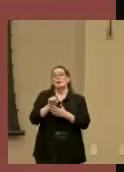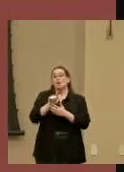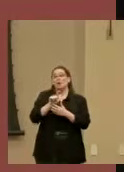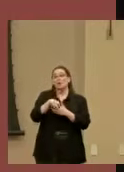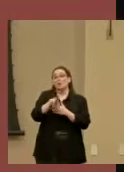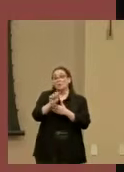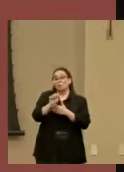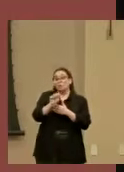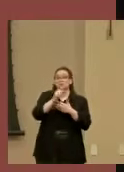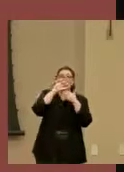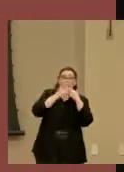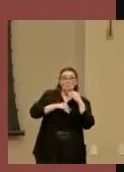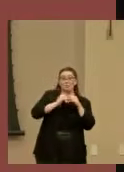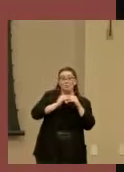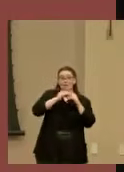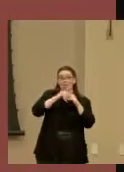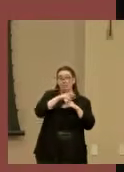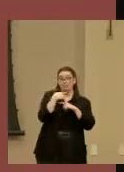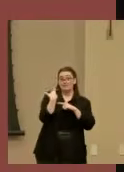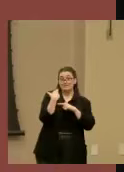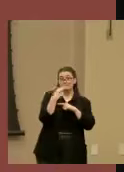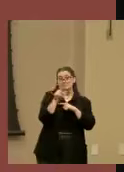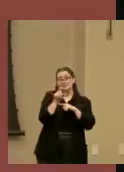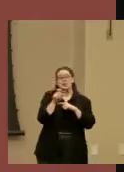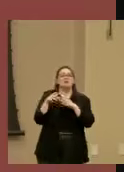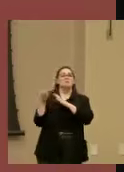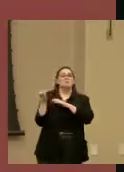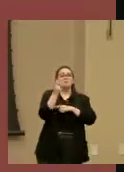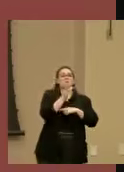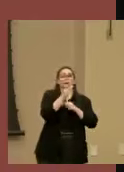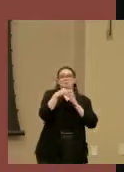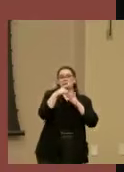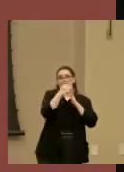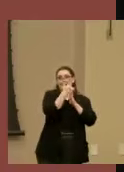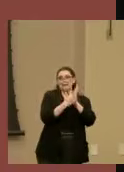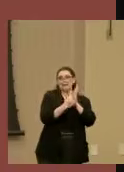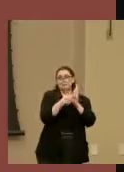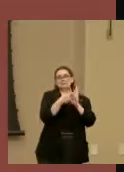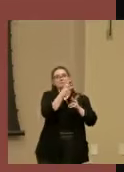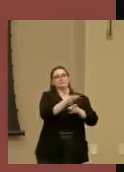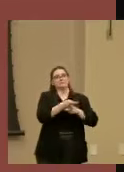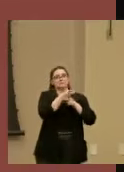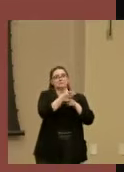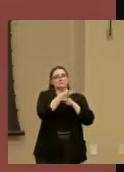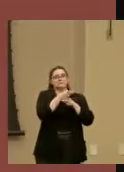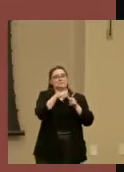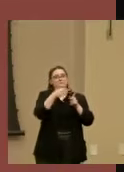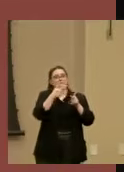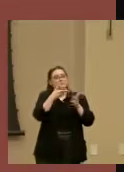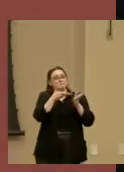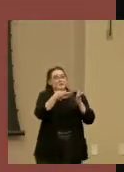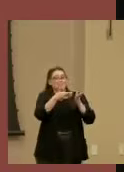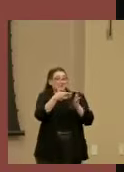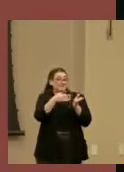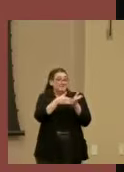risk? So going back to the guidelines. The guidelines are very cautious and guarded about what they say to